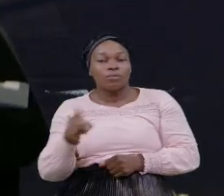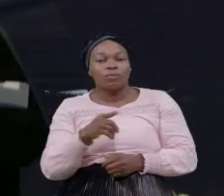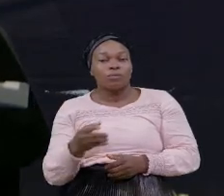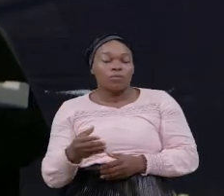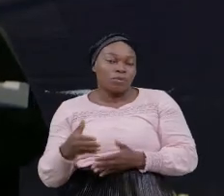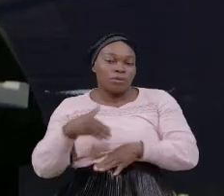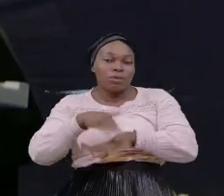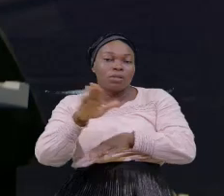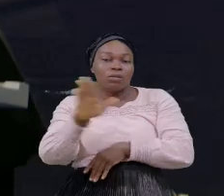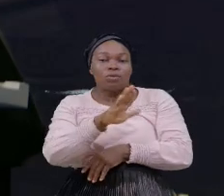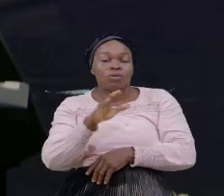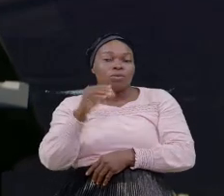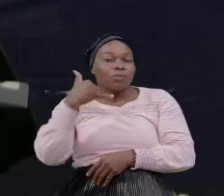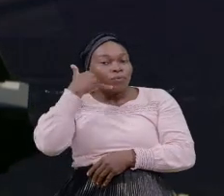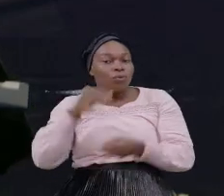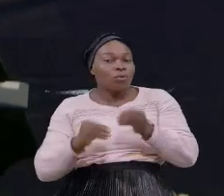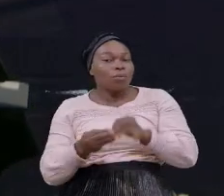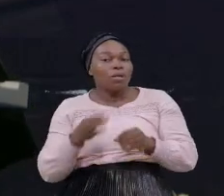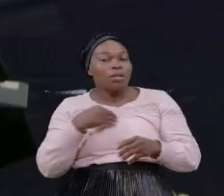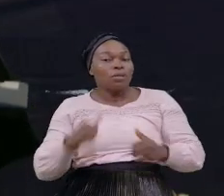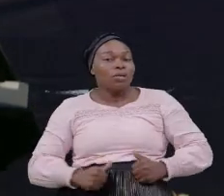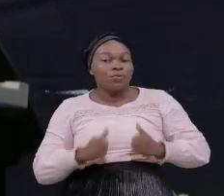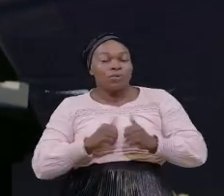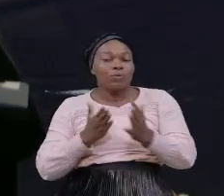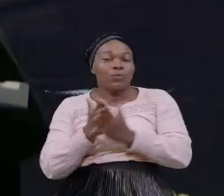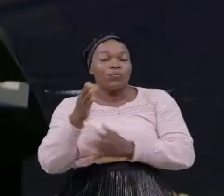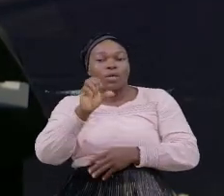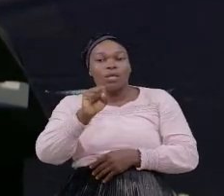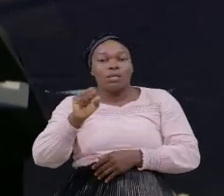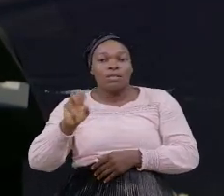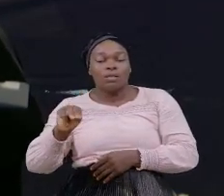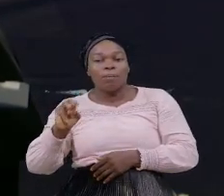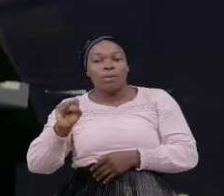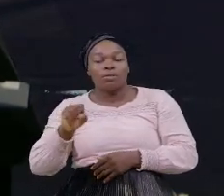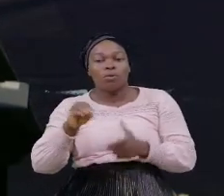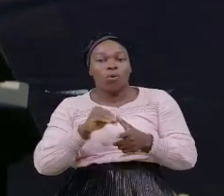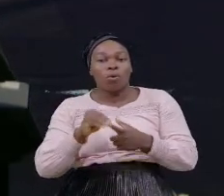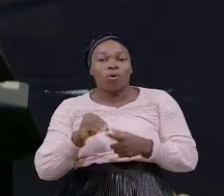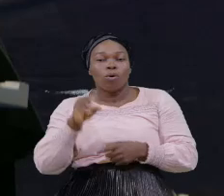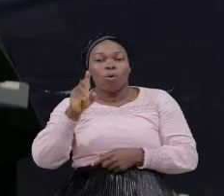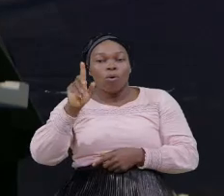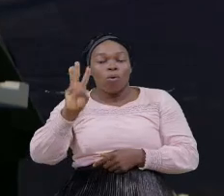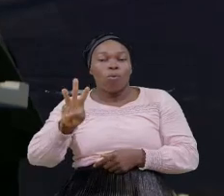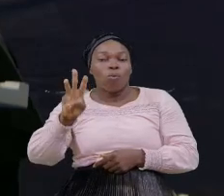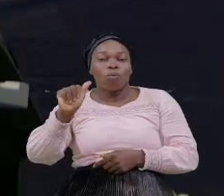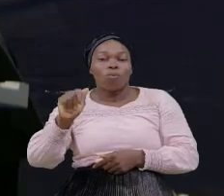through SMS or WhatsApp. The number again,